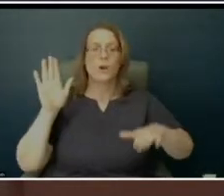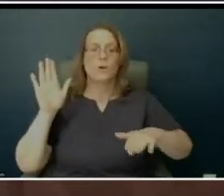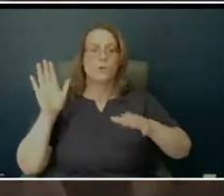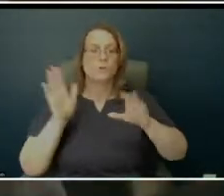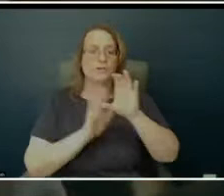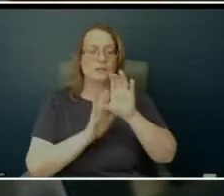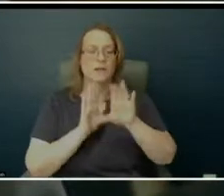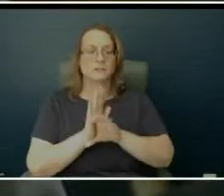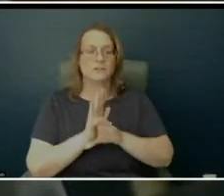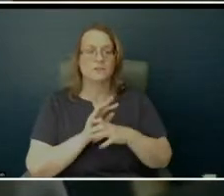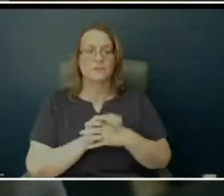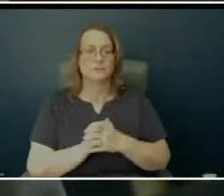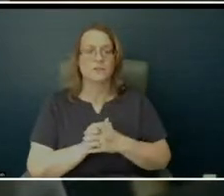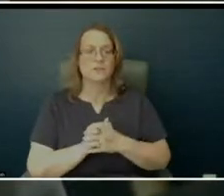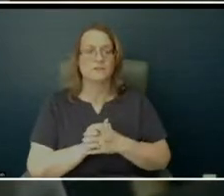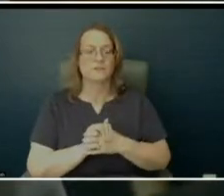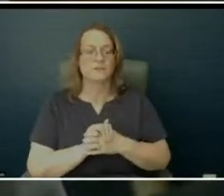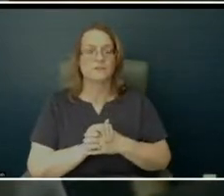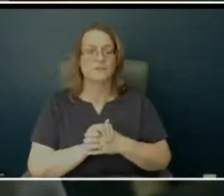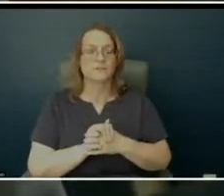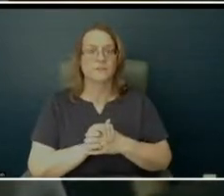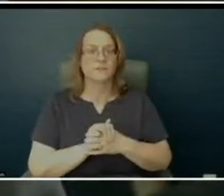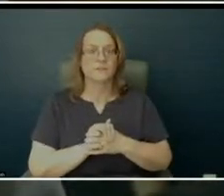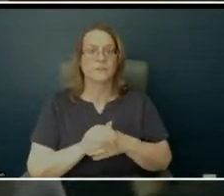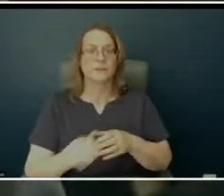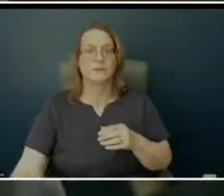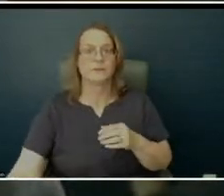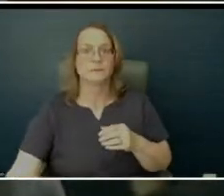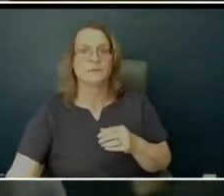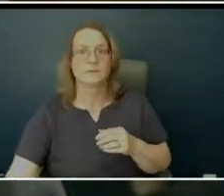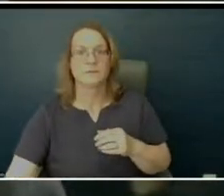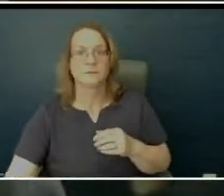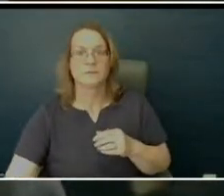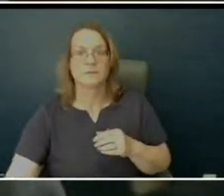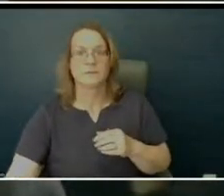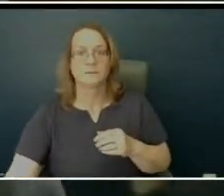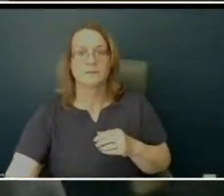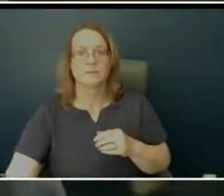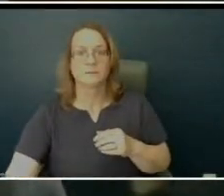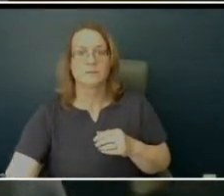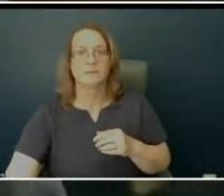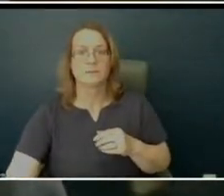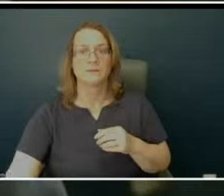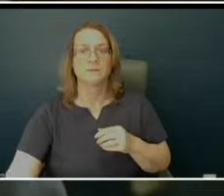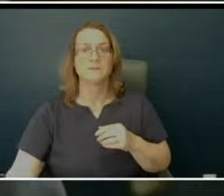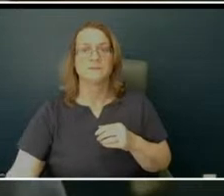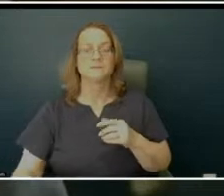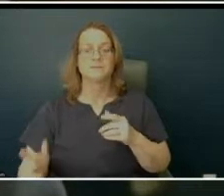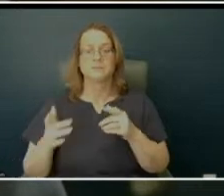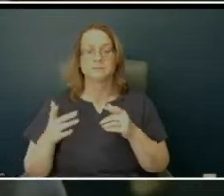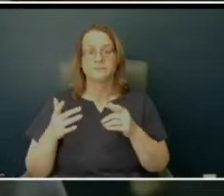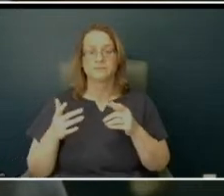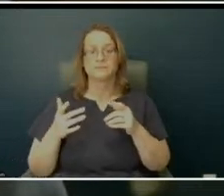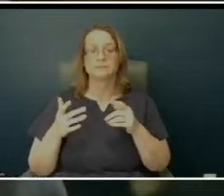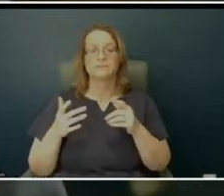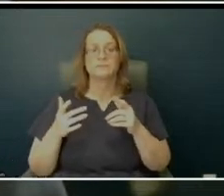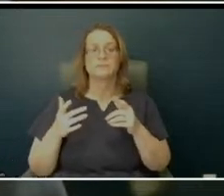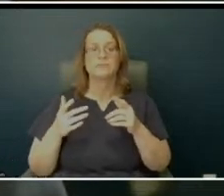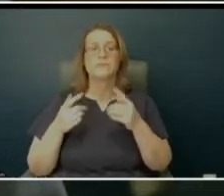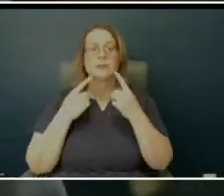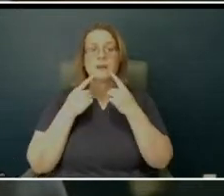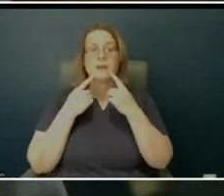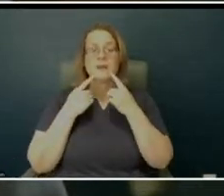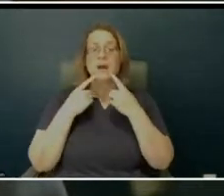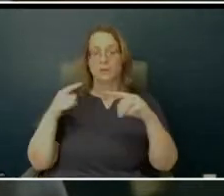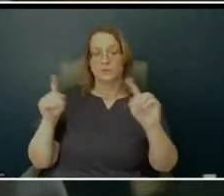Attorney General ultimately owes his loyalty to the integrity of the American people and to